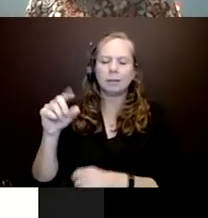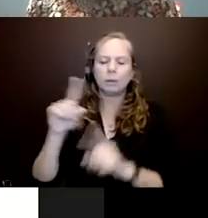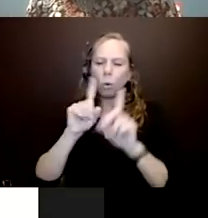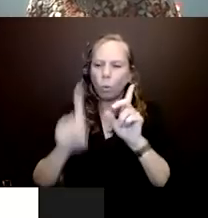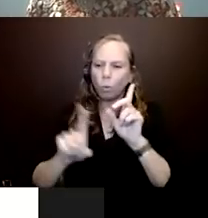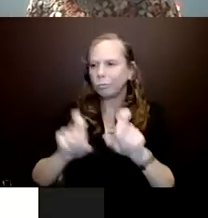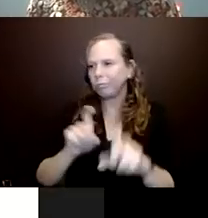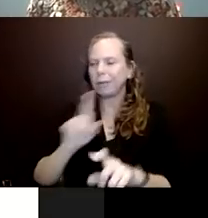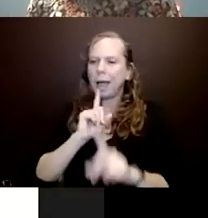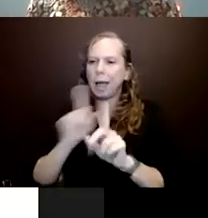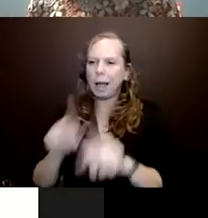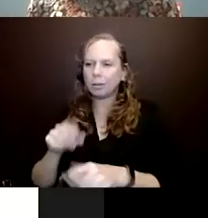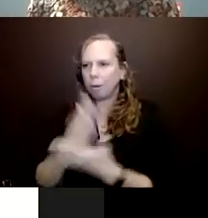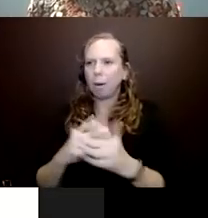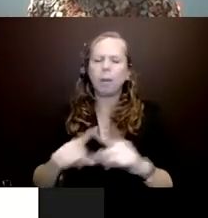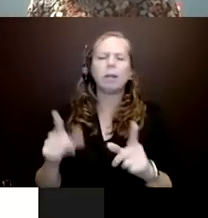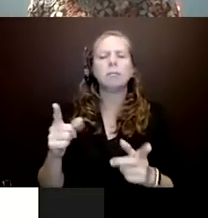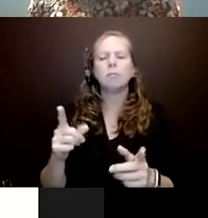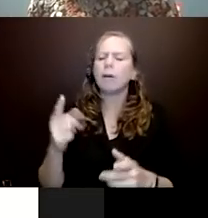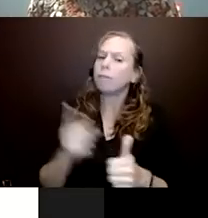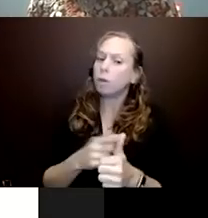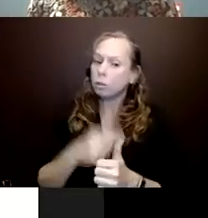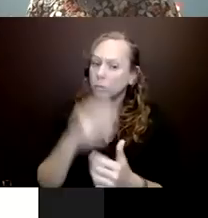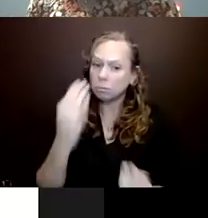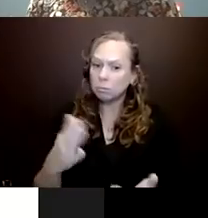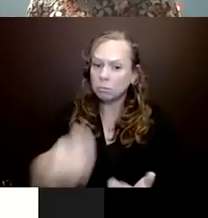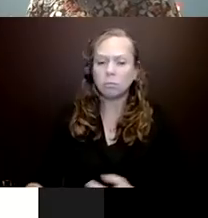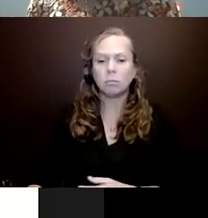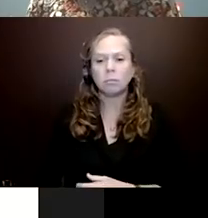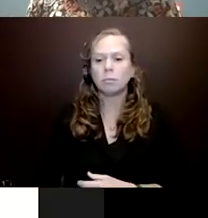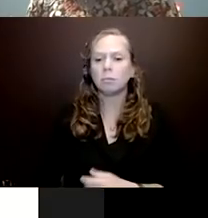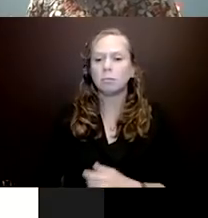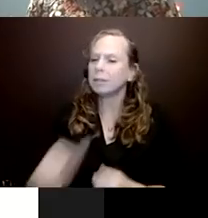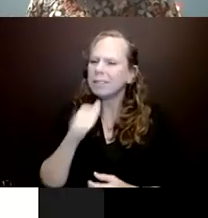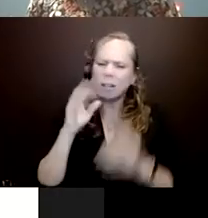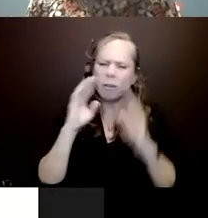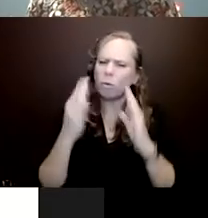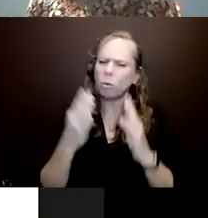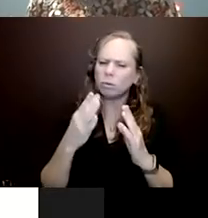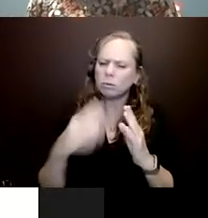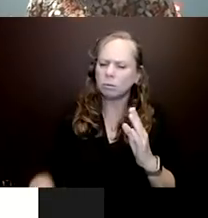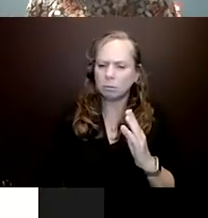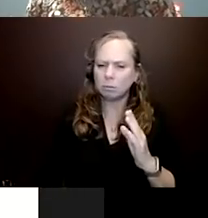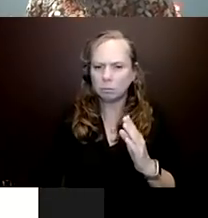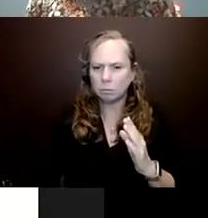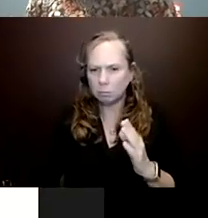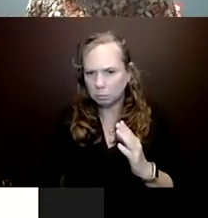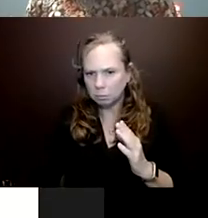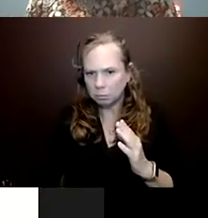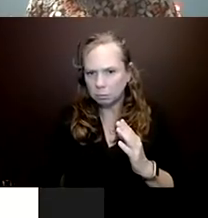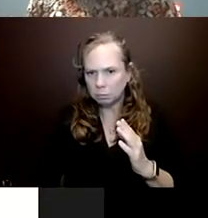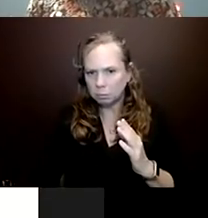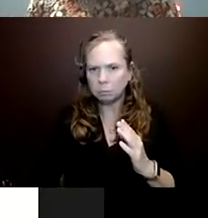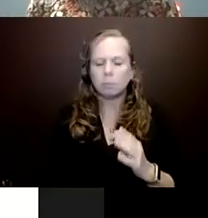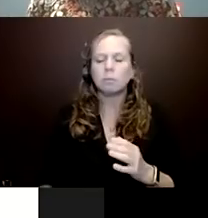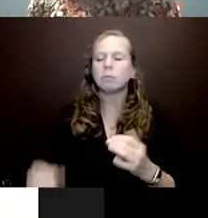going through. But first of all, and I know this really isn't the focus, this particular question isn't the focus of this town hall, but I think it would be